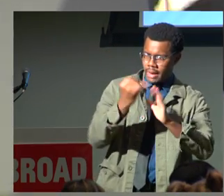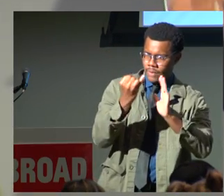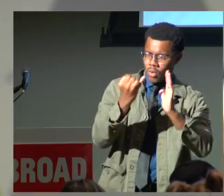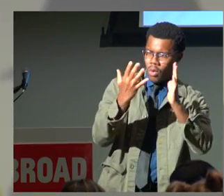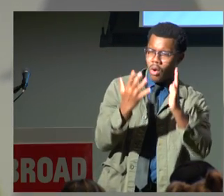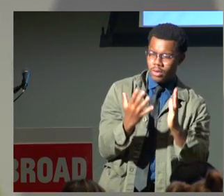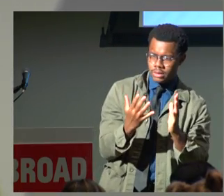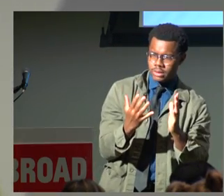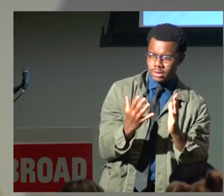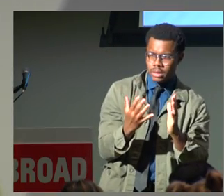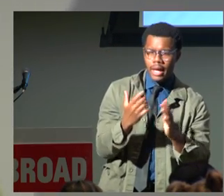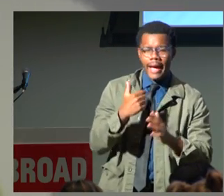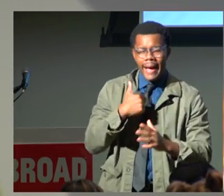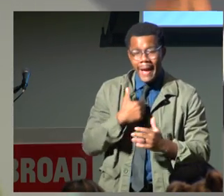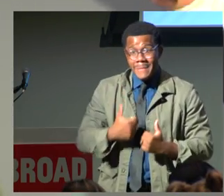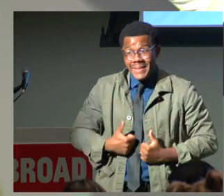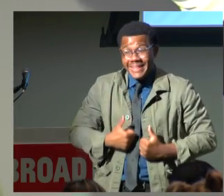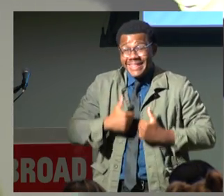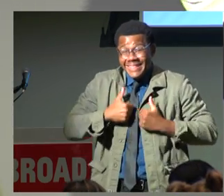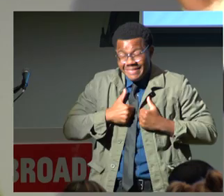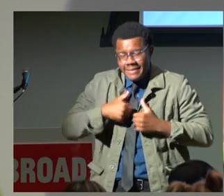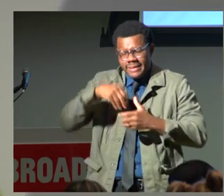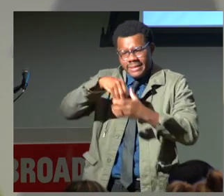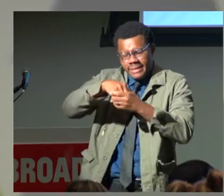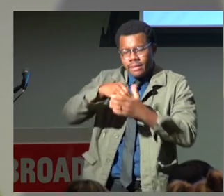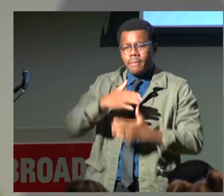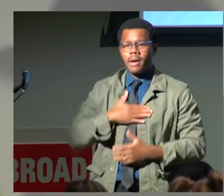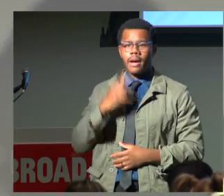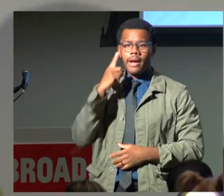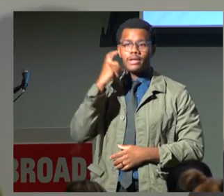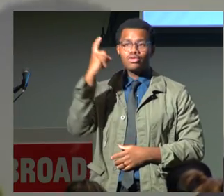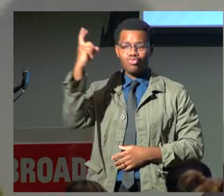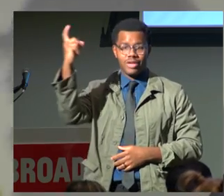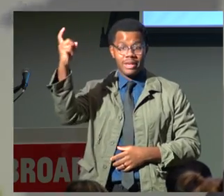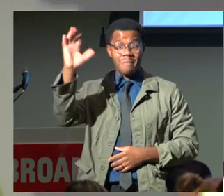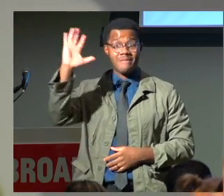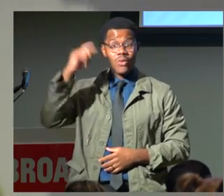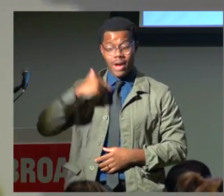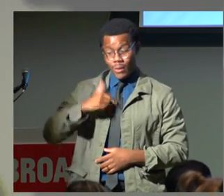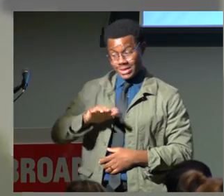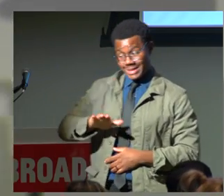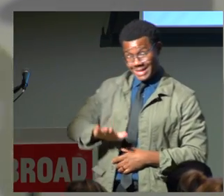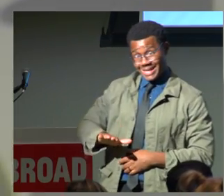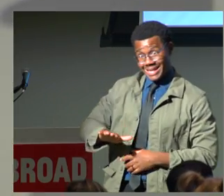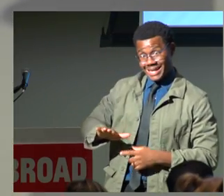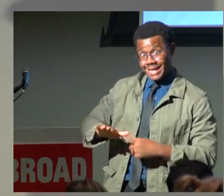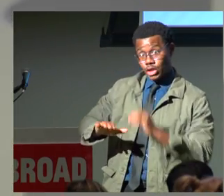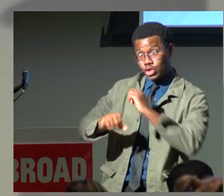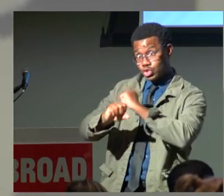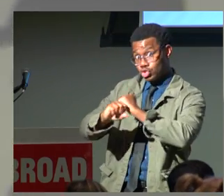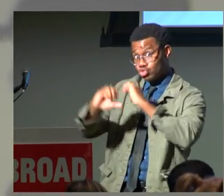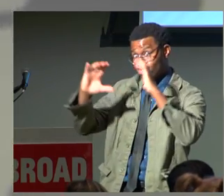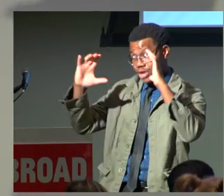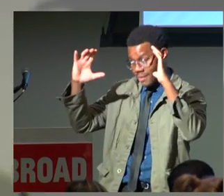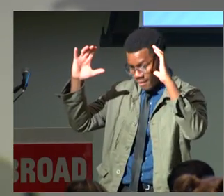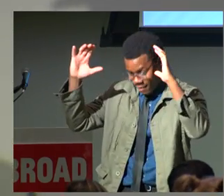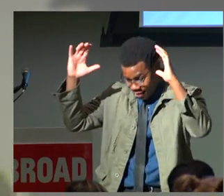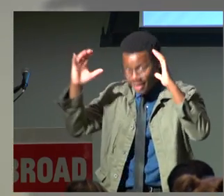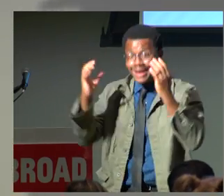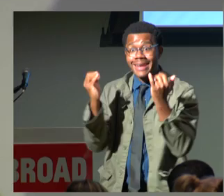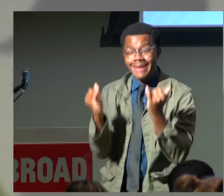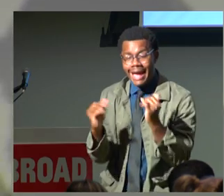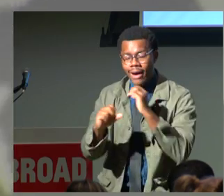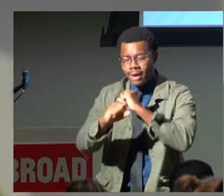the dream that I once had as a kid. So that's why I take those walks and I say, thank you,